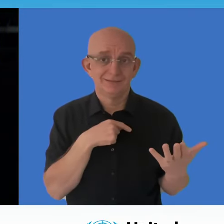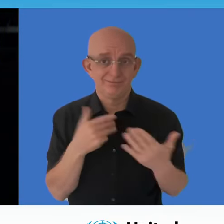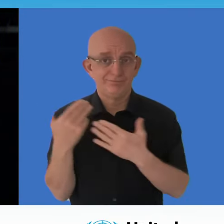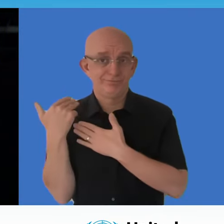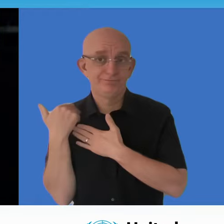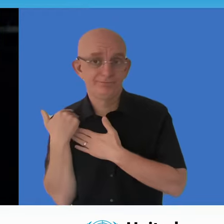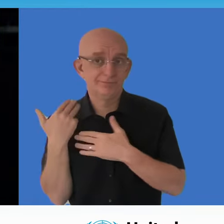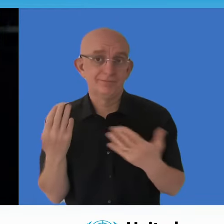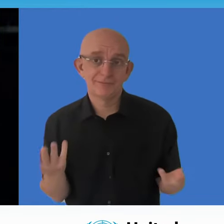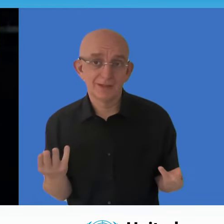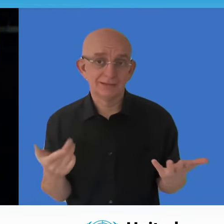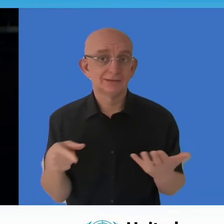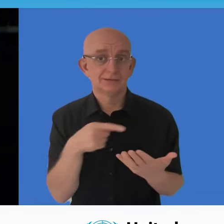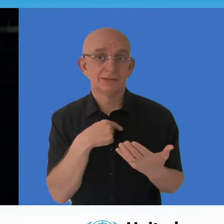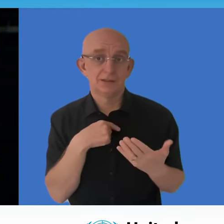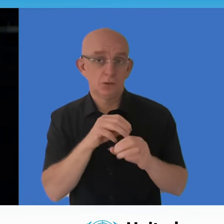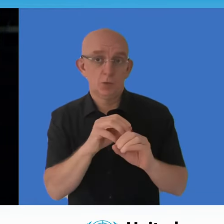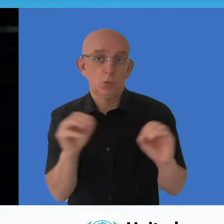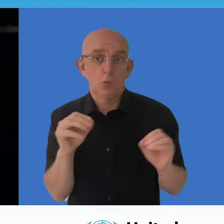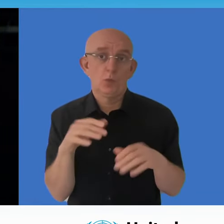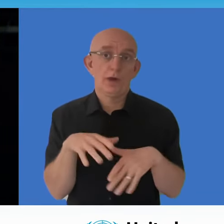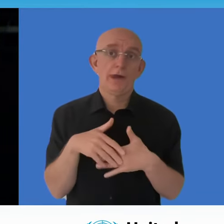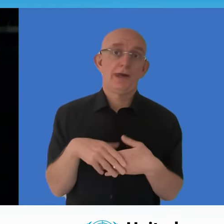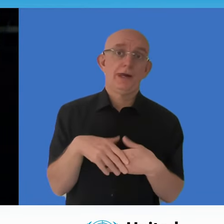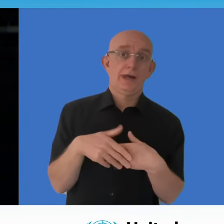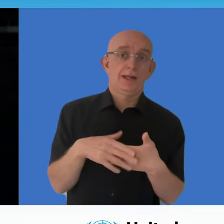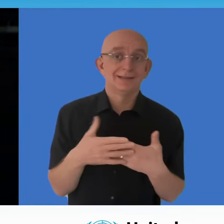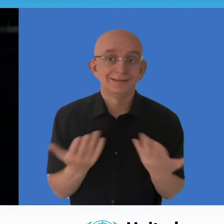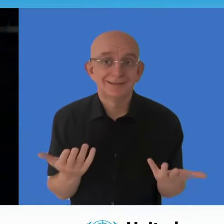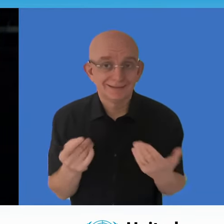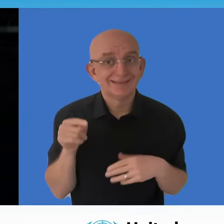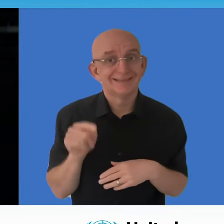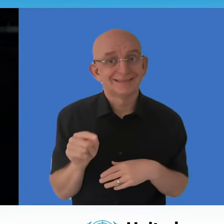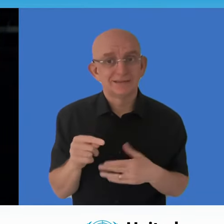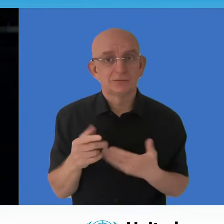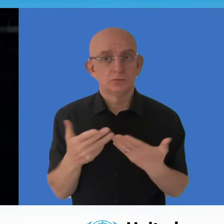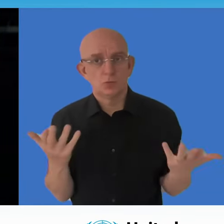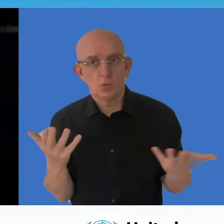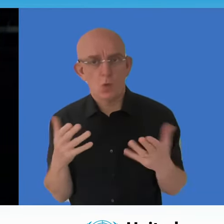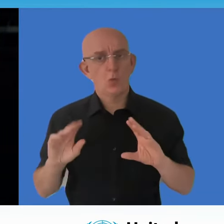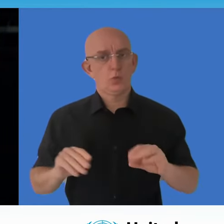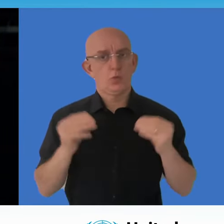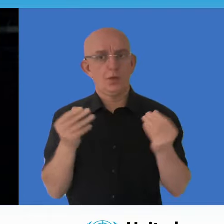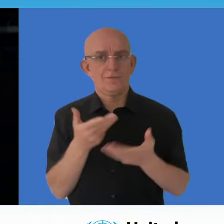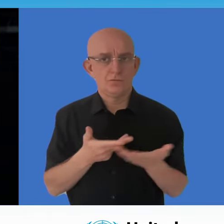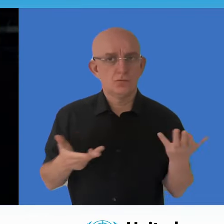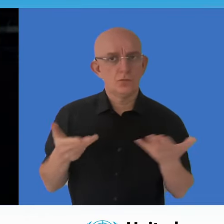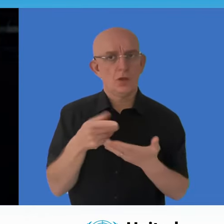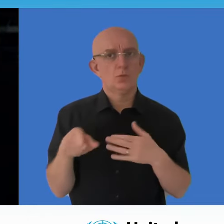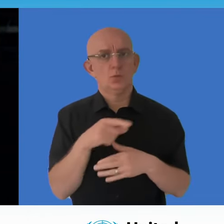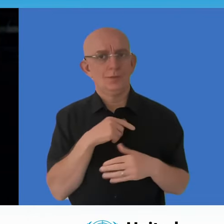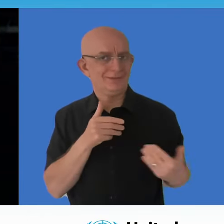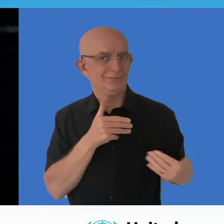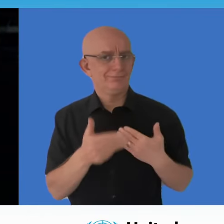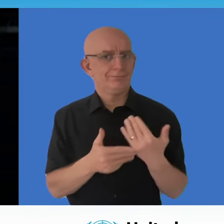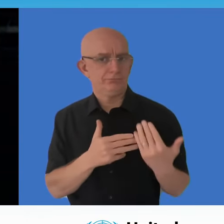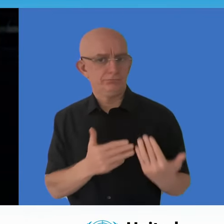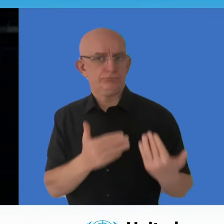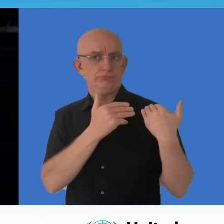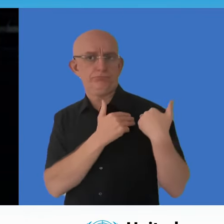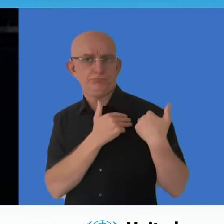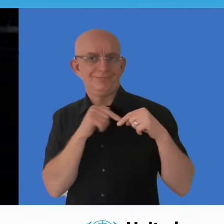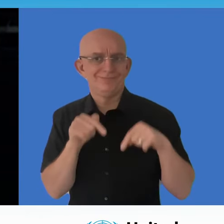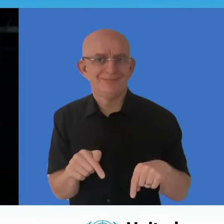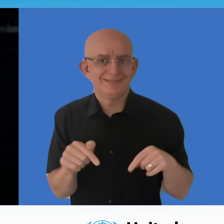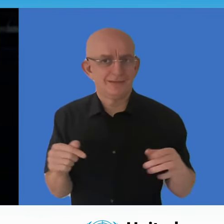Forum will keep us accountable as we prepare for the pivotal event on the UN calendar, the